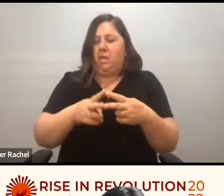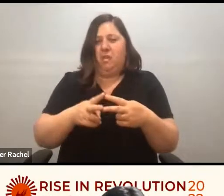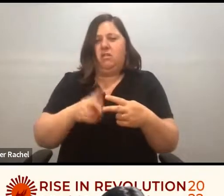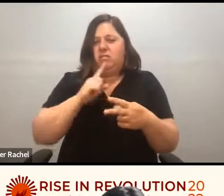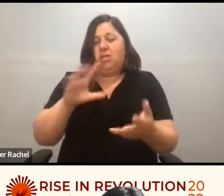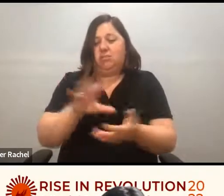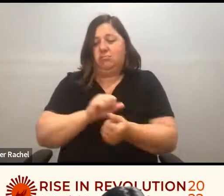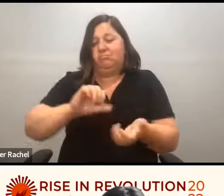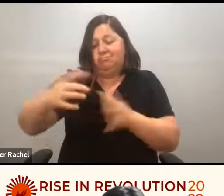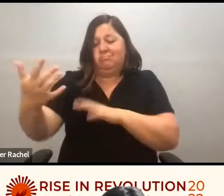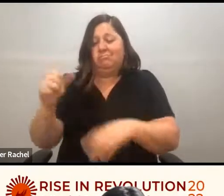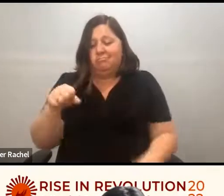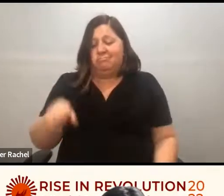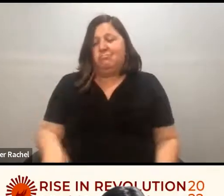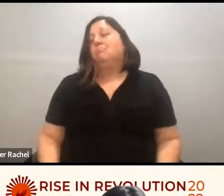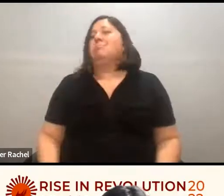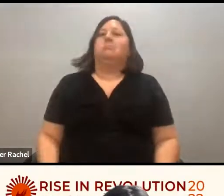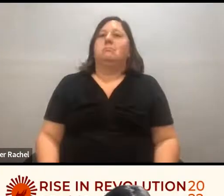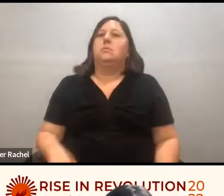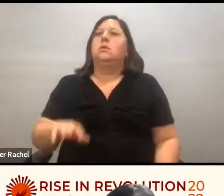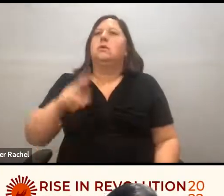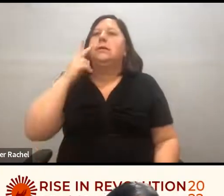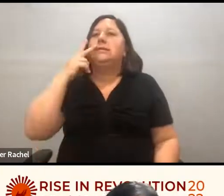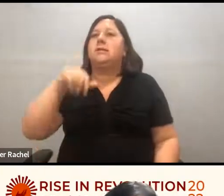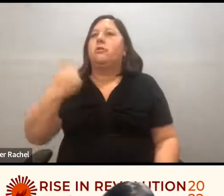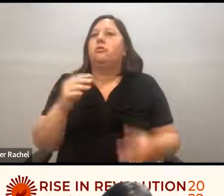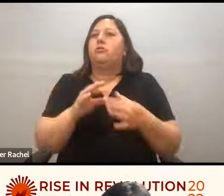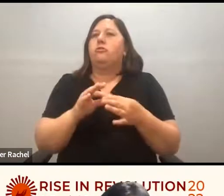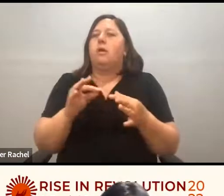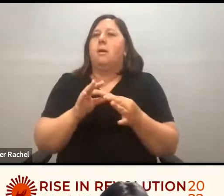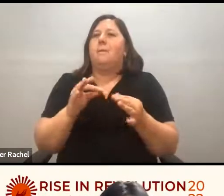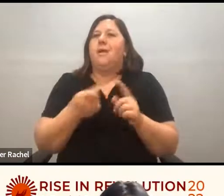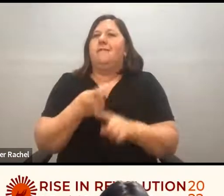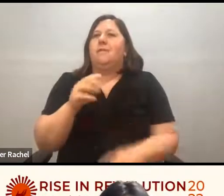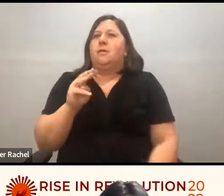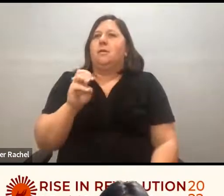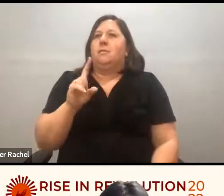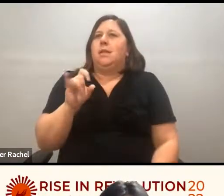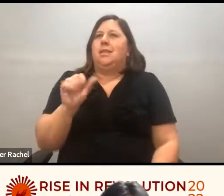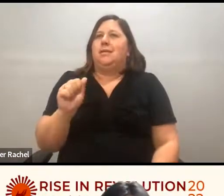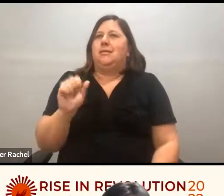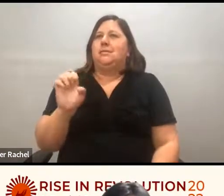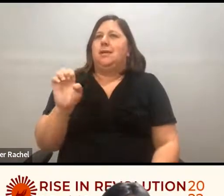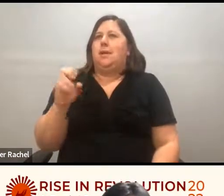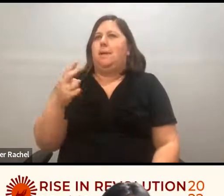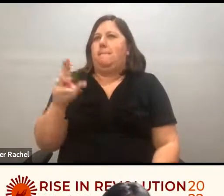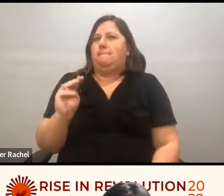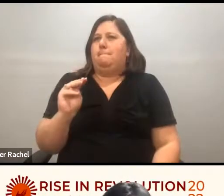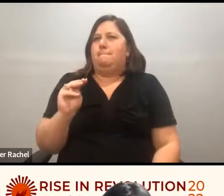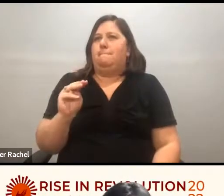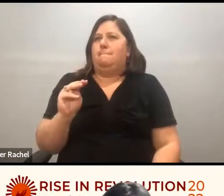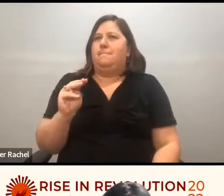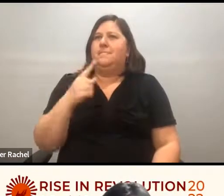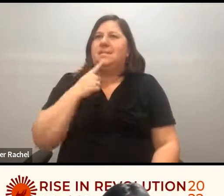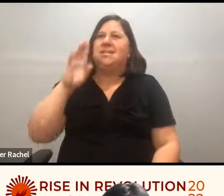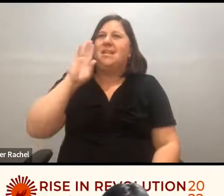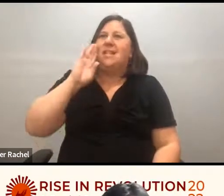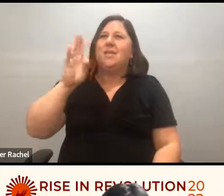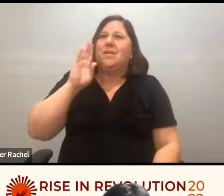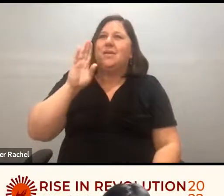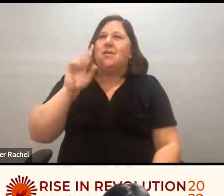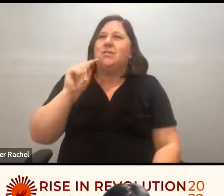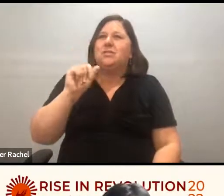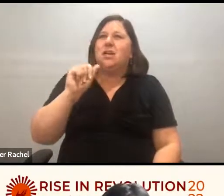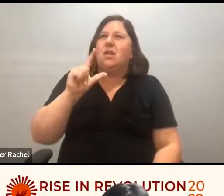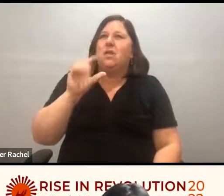destructing. Let's see, we have a comment from Melissa M. It says, Talofa Lava, and thank you,